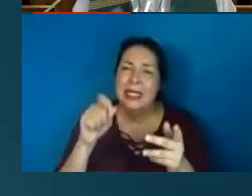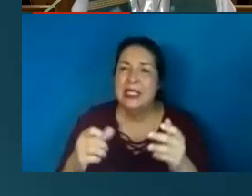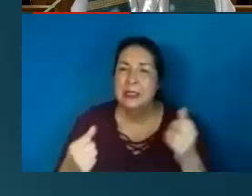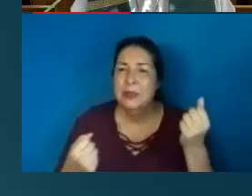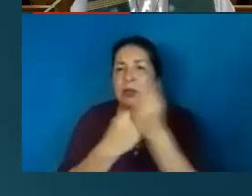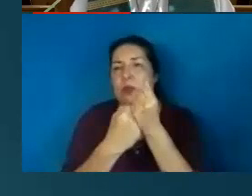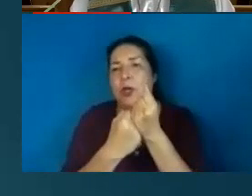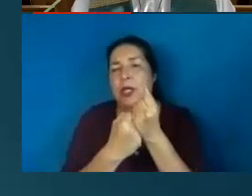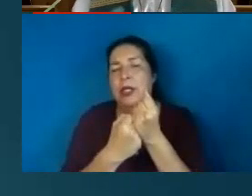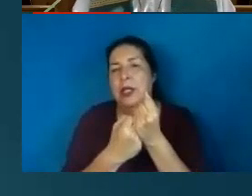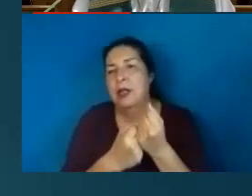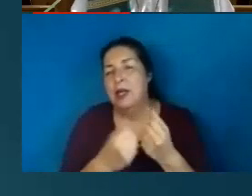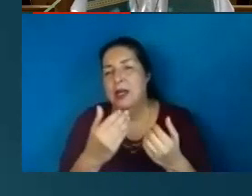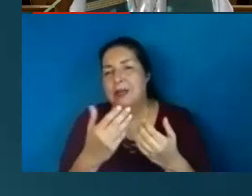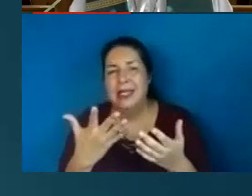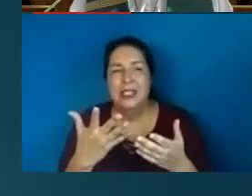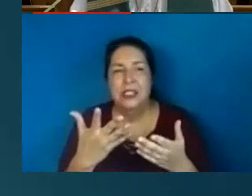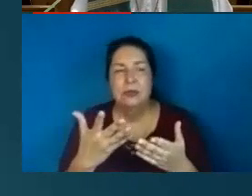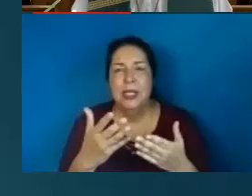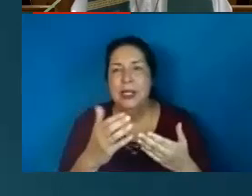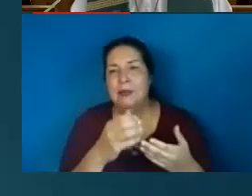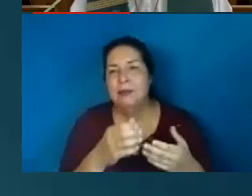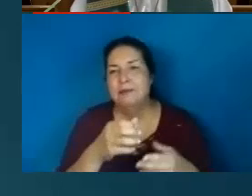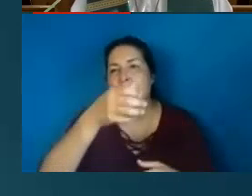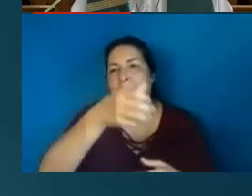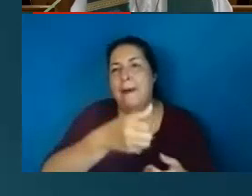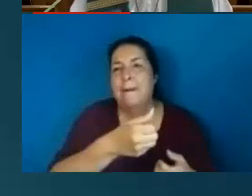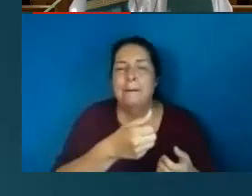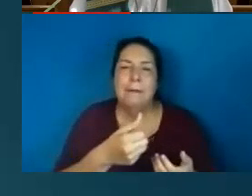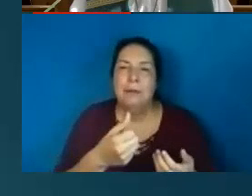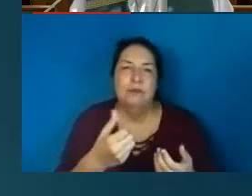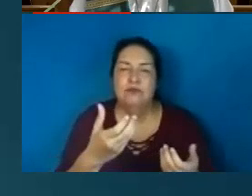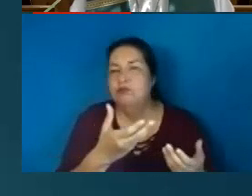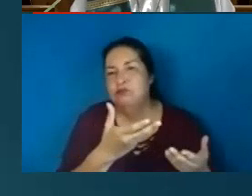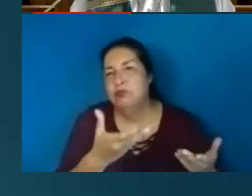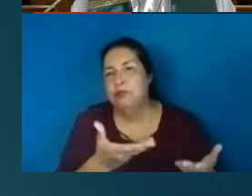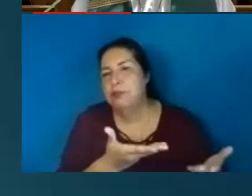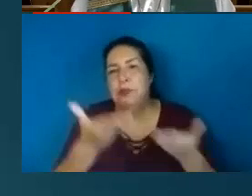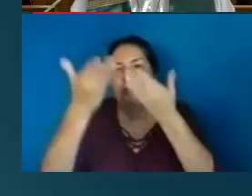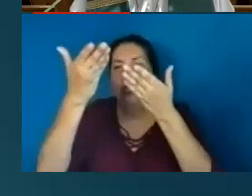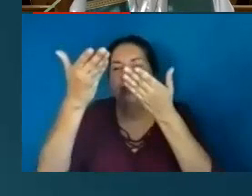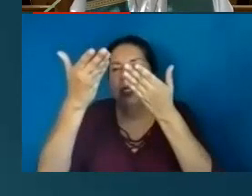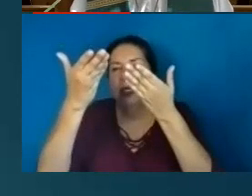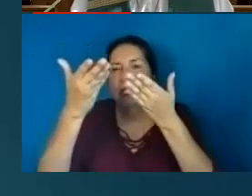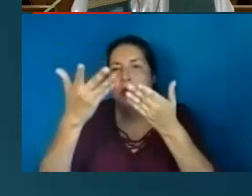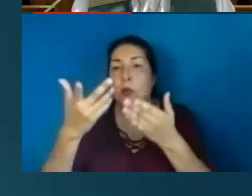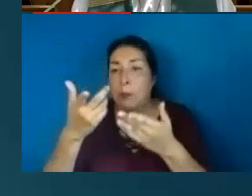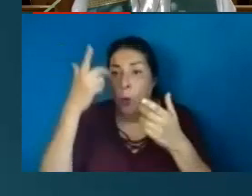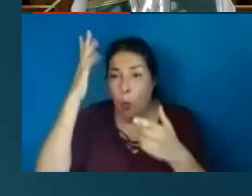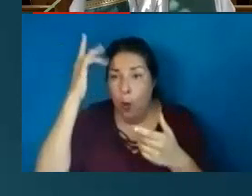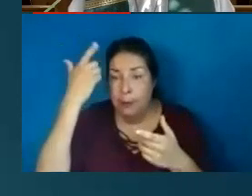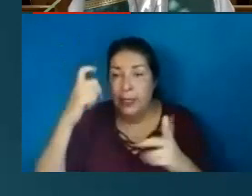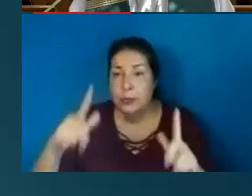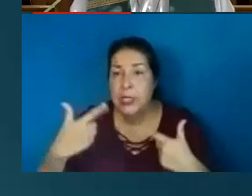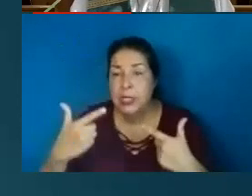from this veil of tears, this valley of sorrow in which we live. We live in a world that is filled with sin, the sin